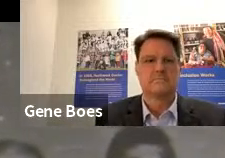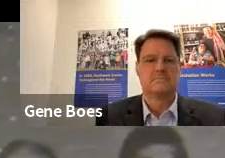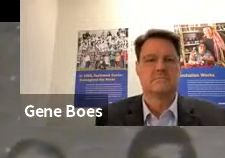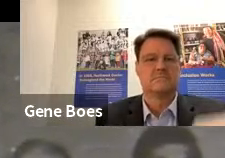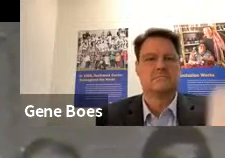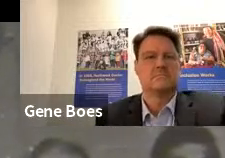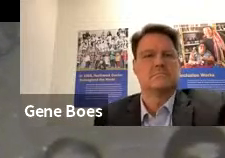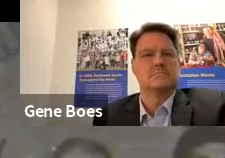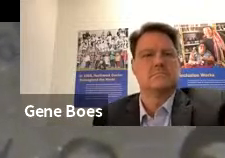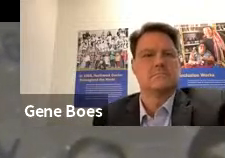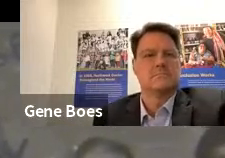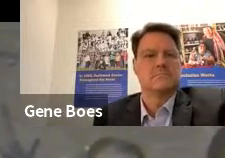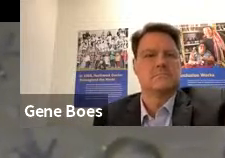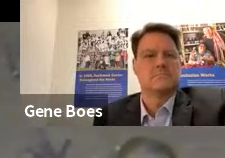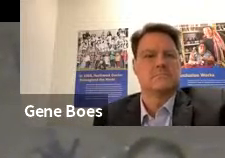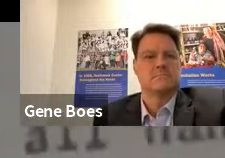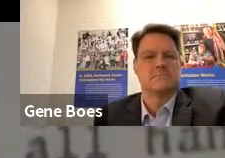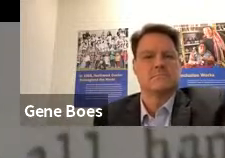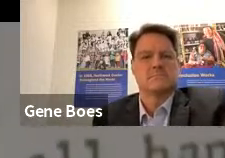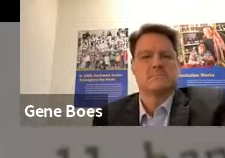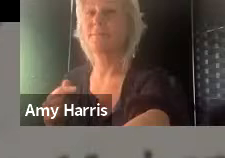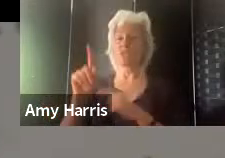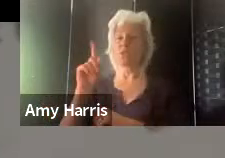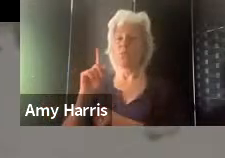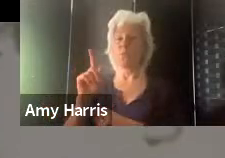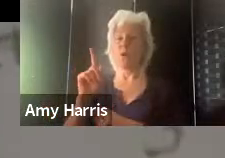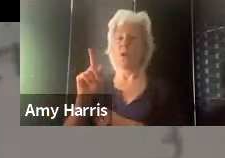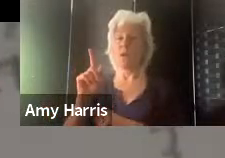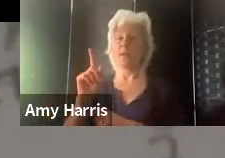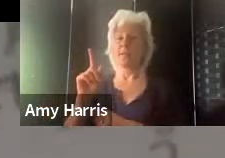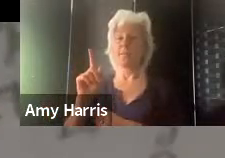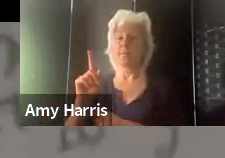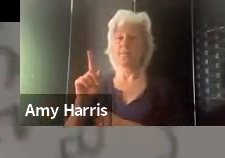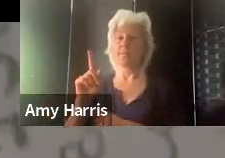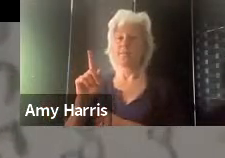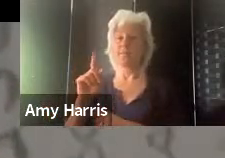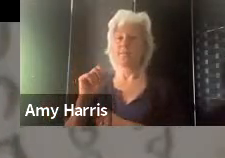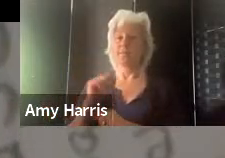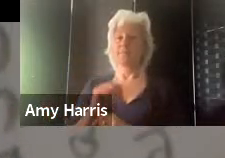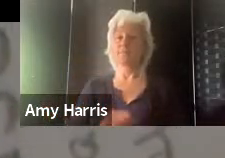9, Section 1 of the state constitution, Education for All.